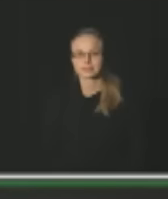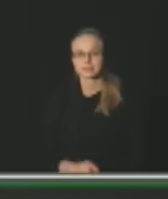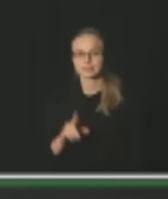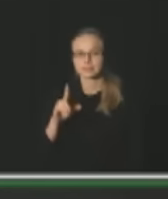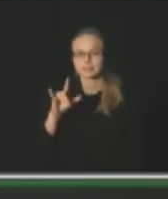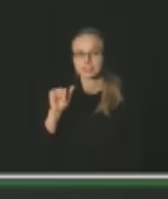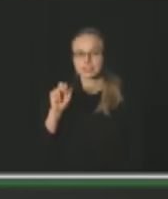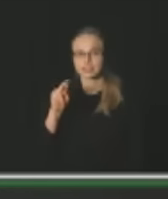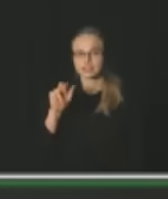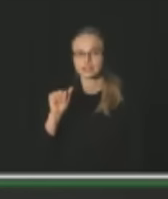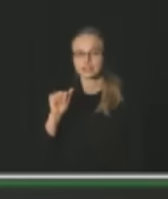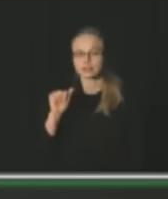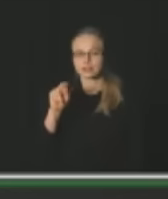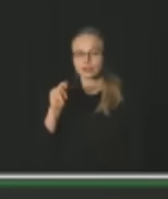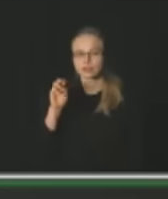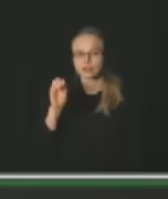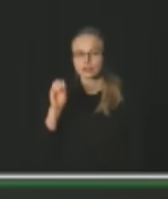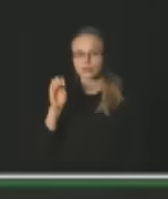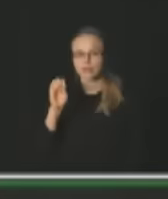Leanna Nguyen.